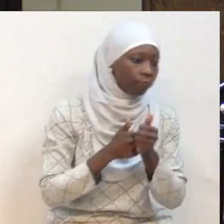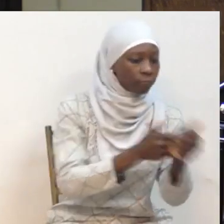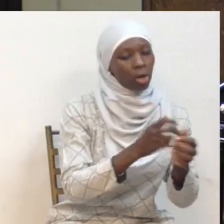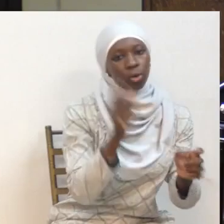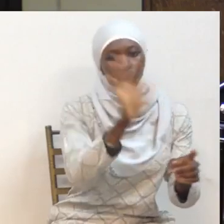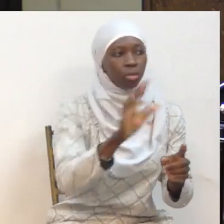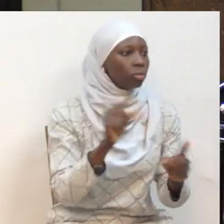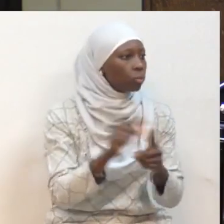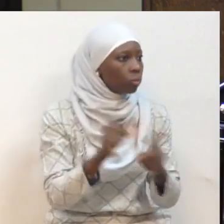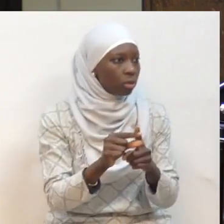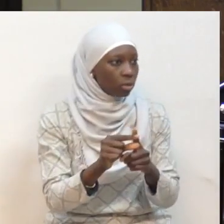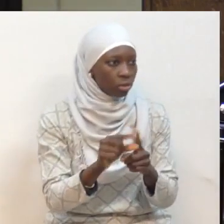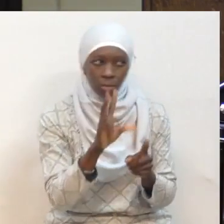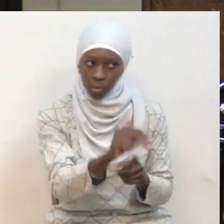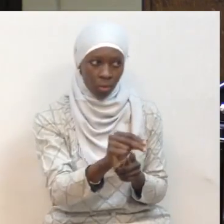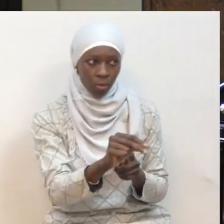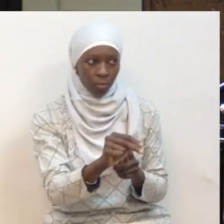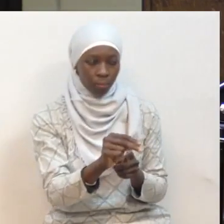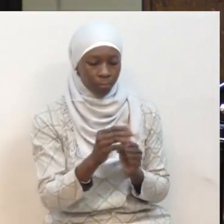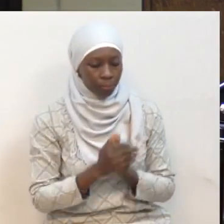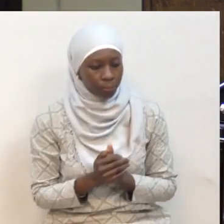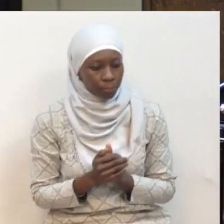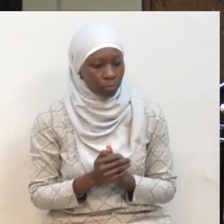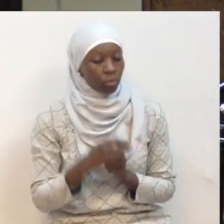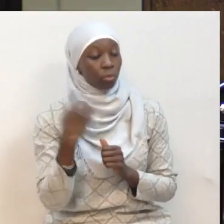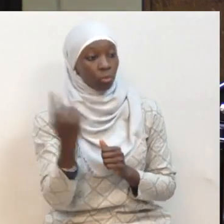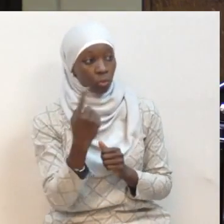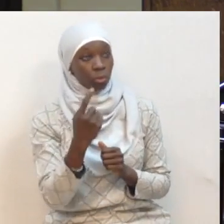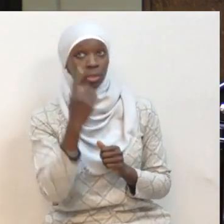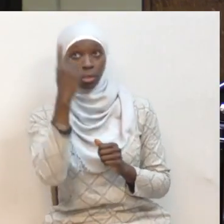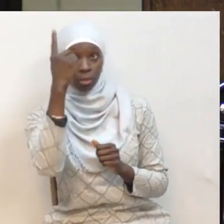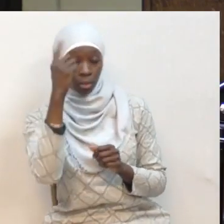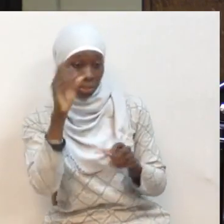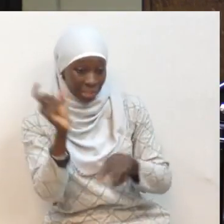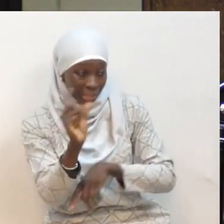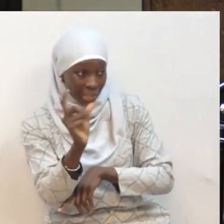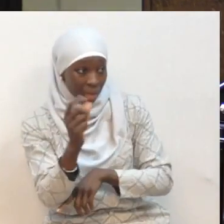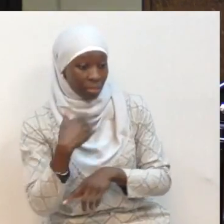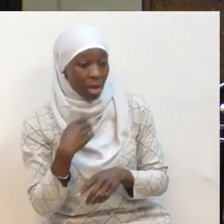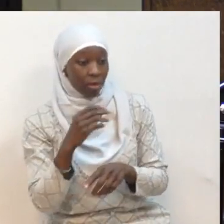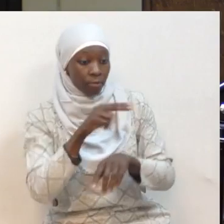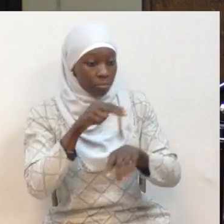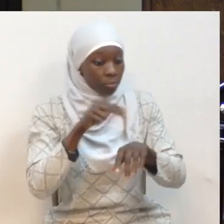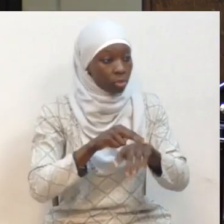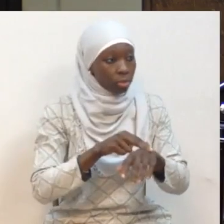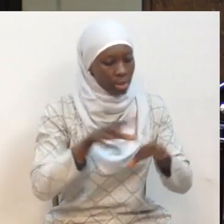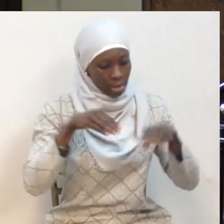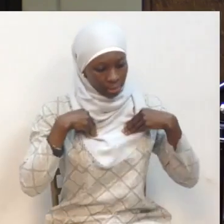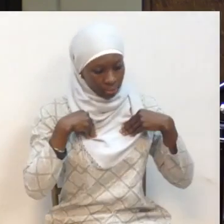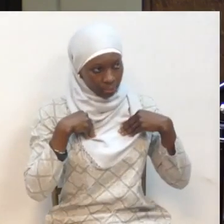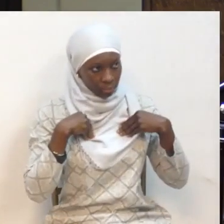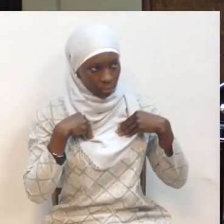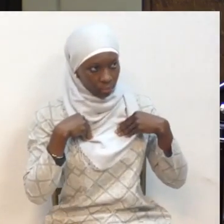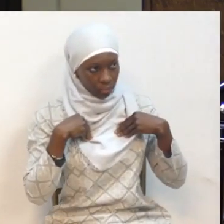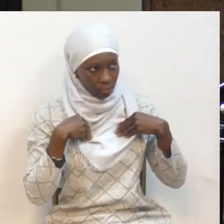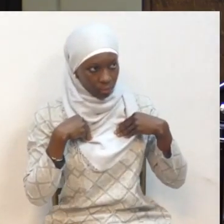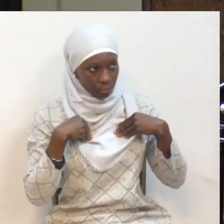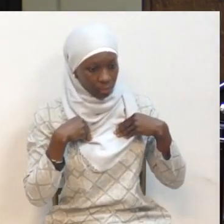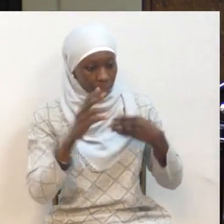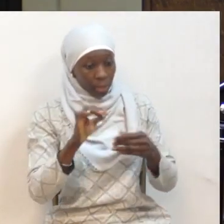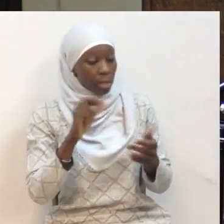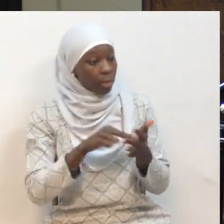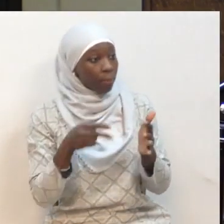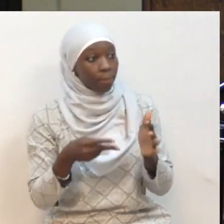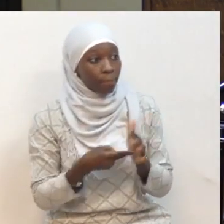of mutual acceptance. Mutual acceptance is the promise and